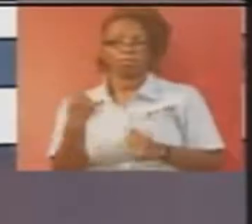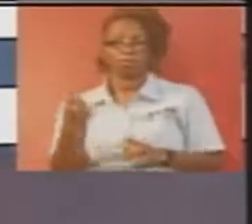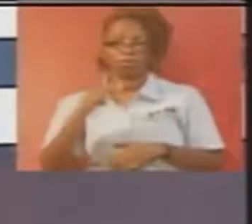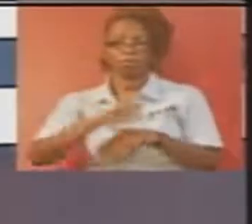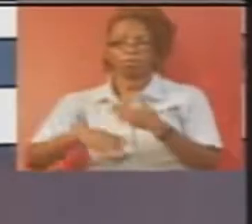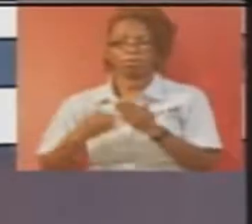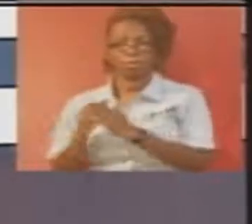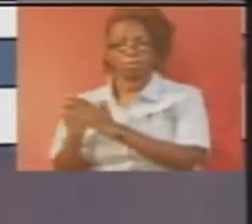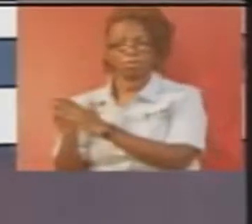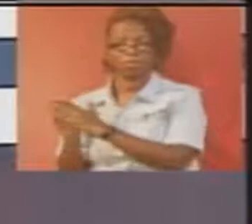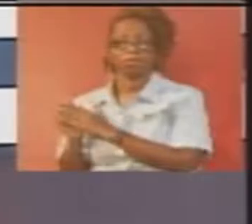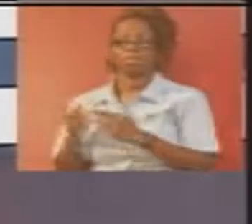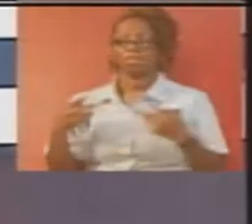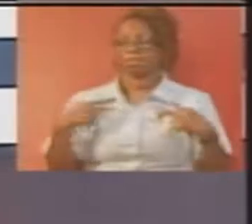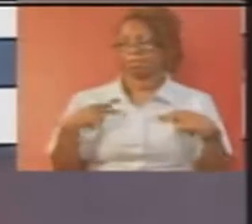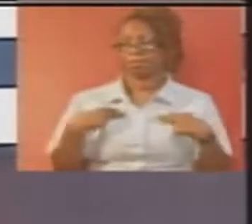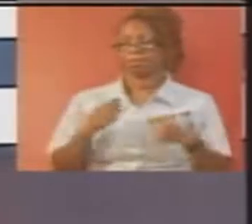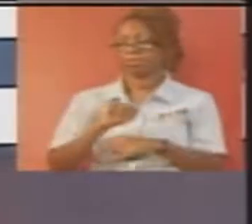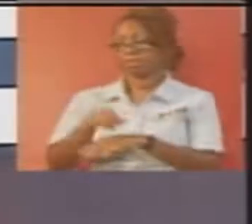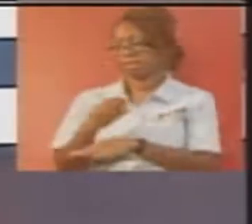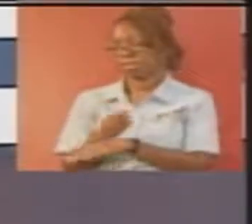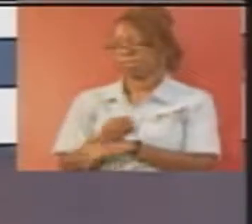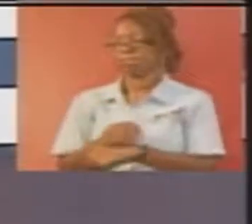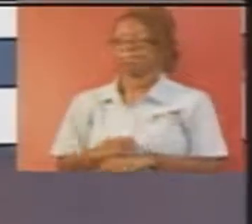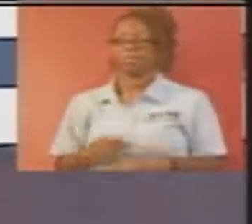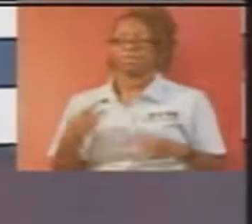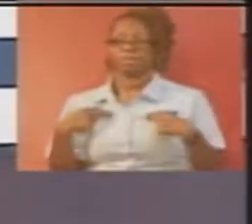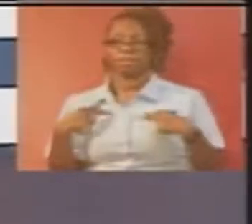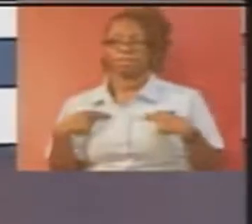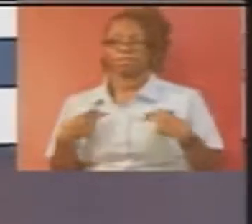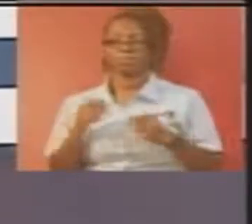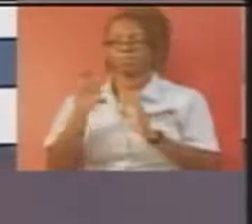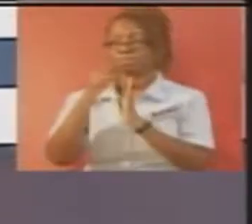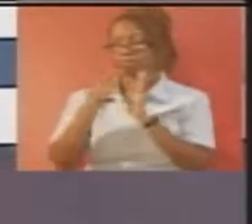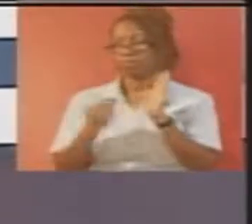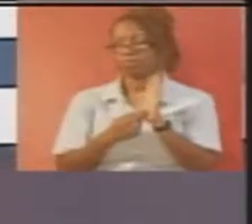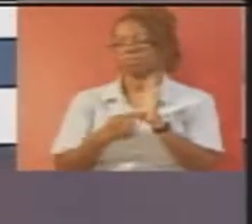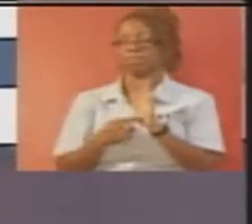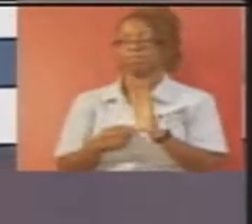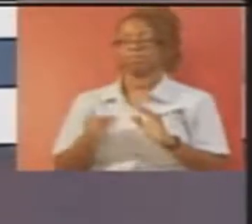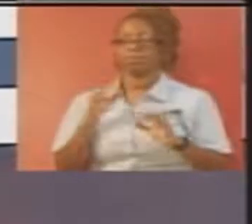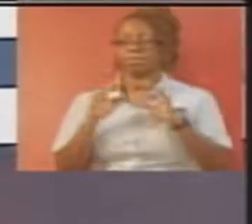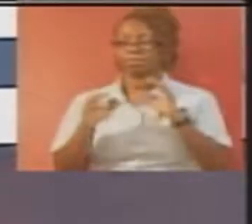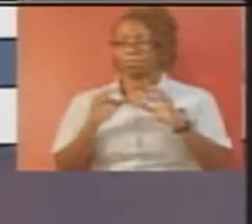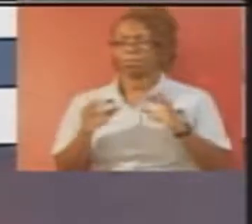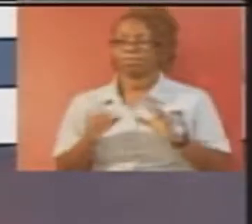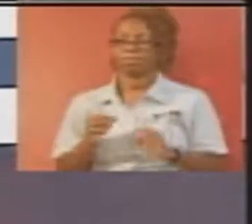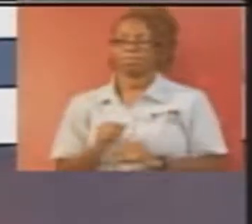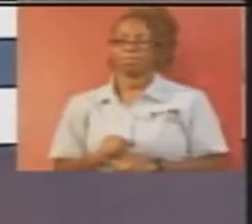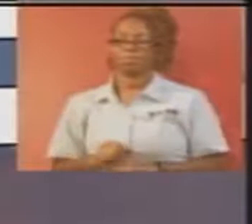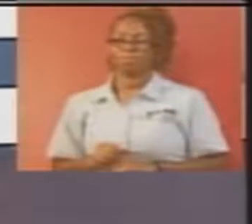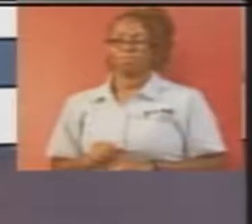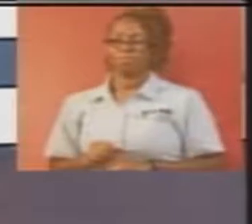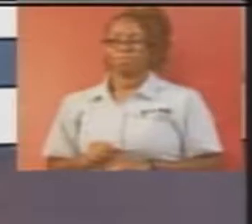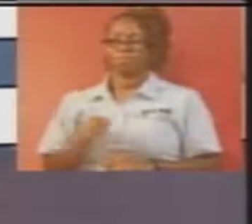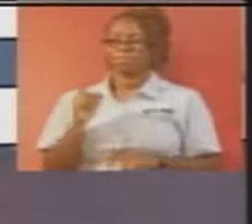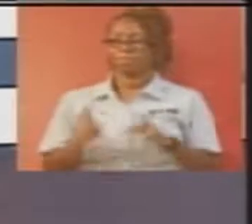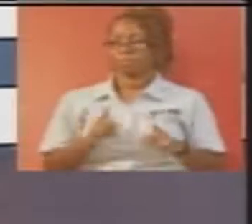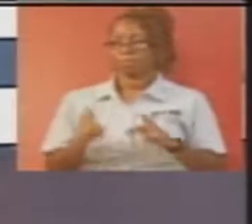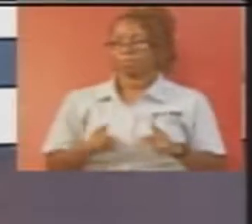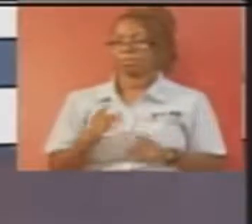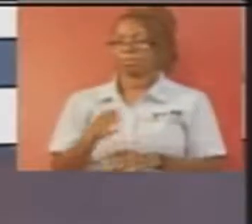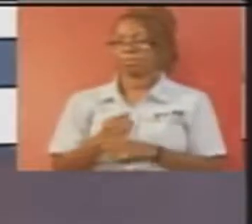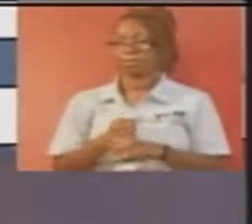room for coordination, information, and communication. Take final responsibility for implementing